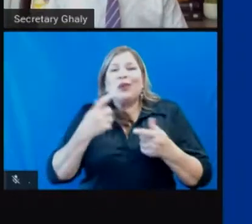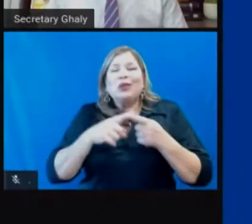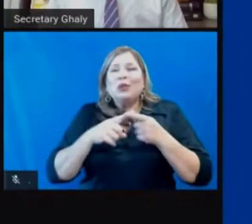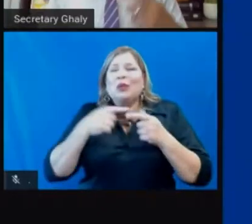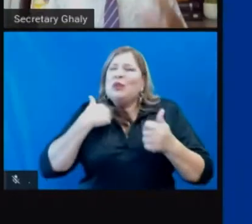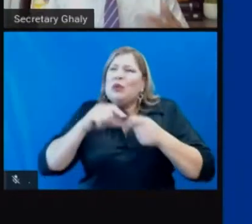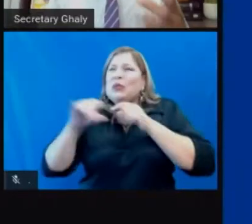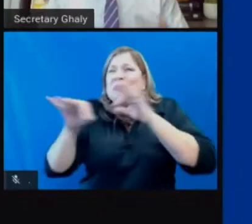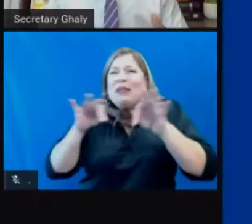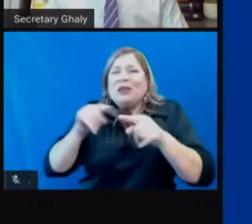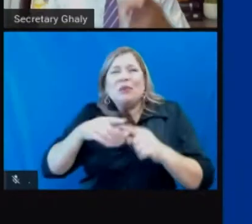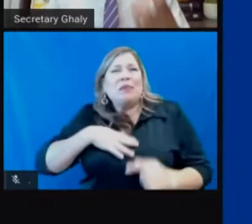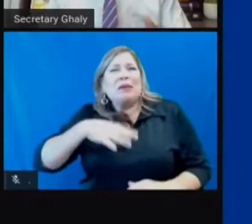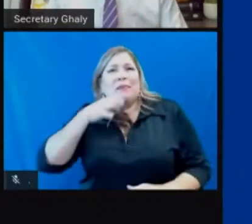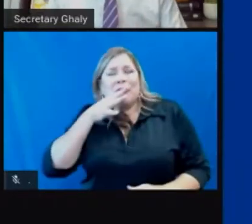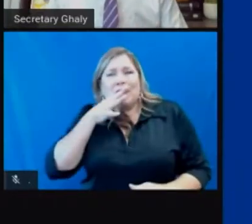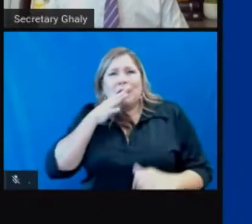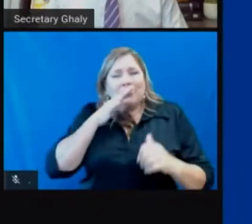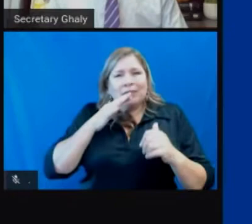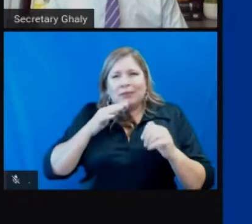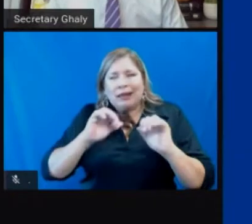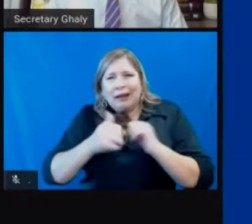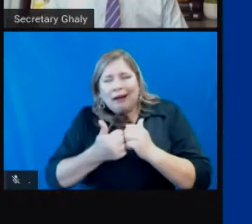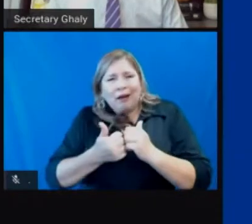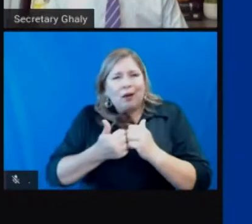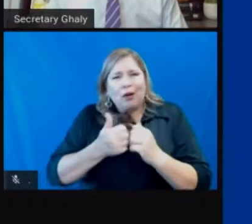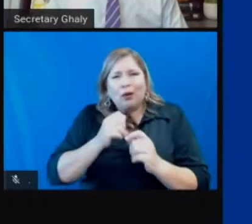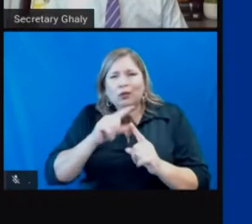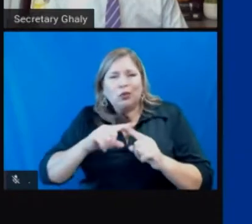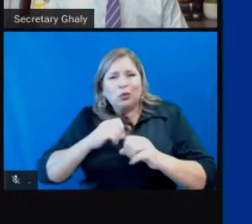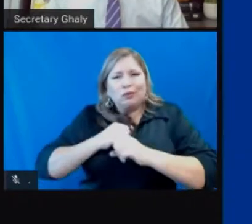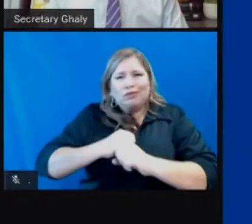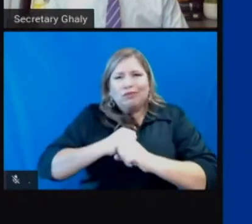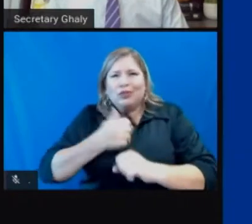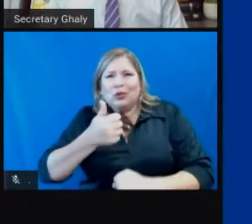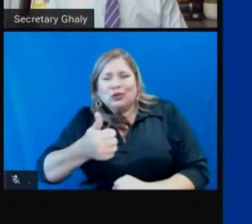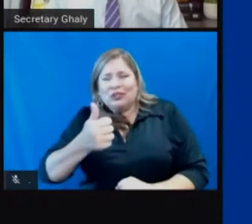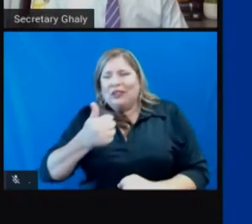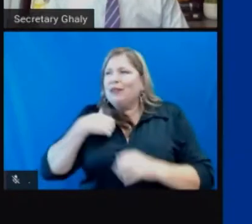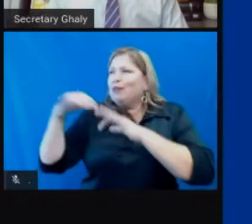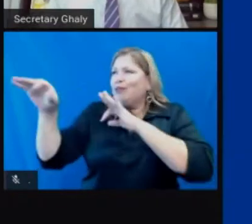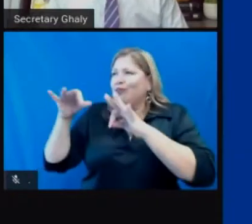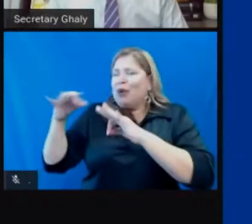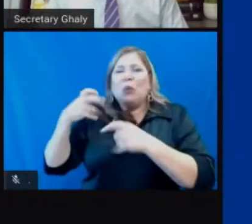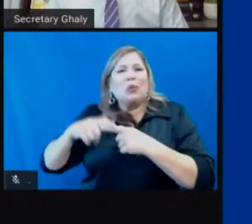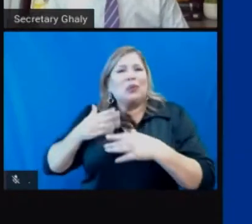you today as you think about how we are in the situation that we're in California,